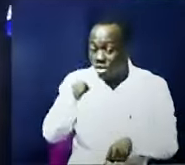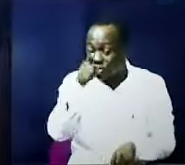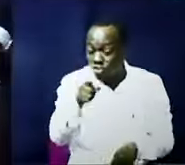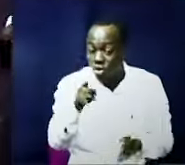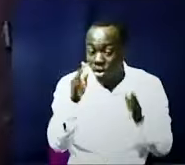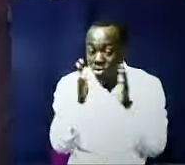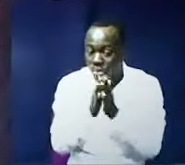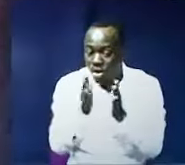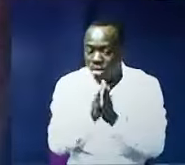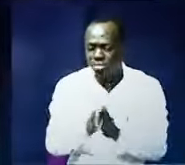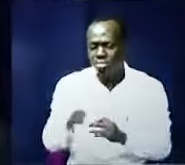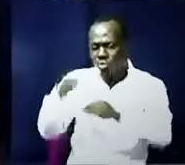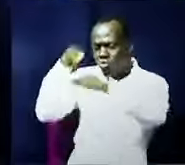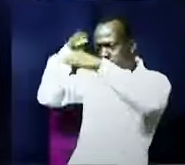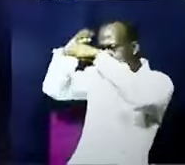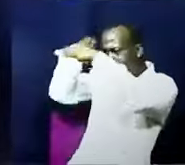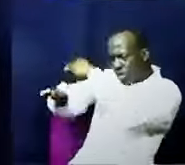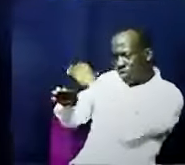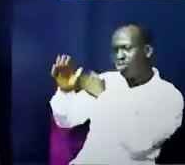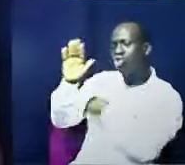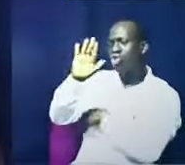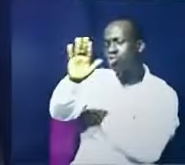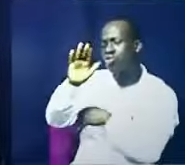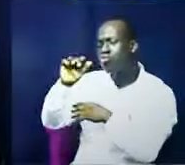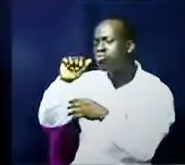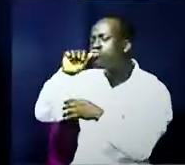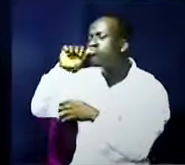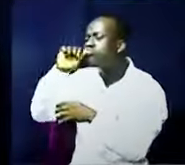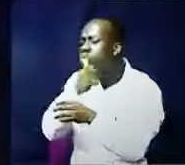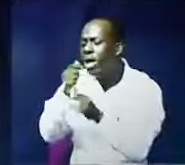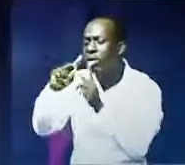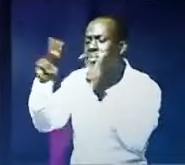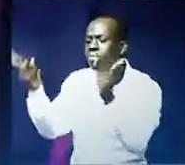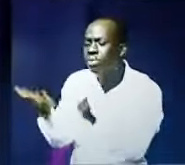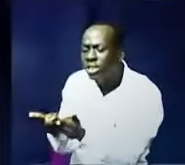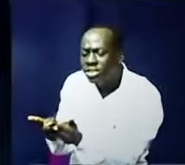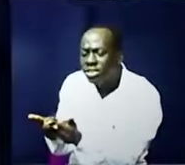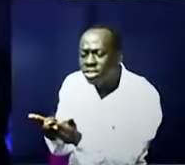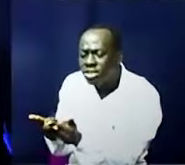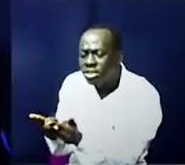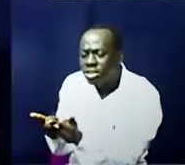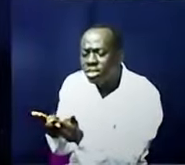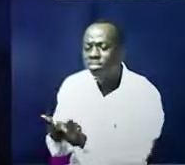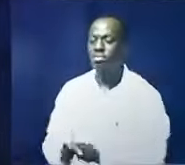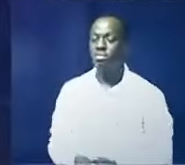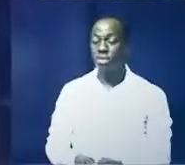enter into your closet. Real prayer is difficult to pray.